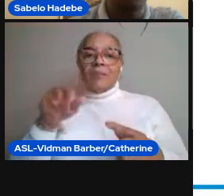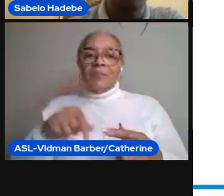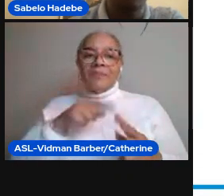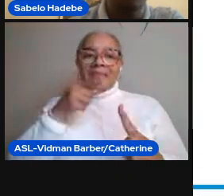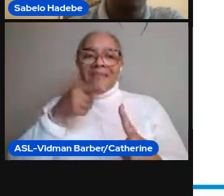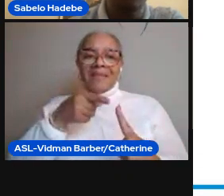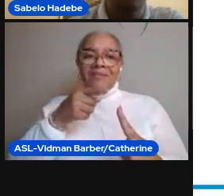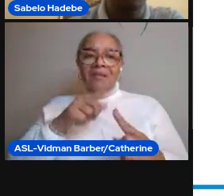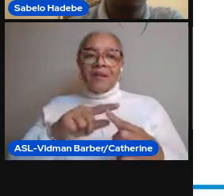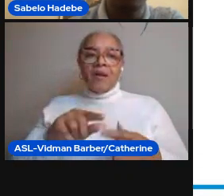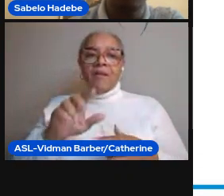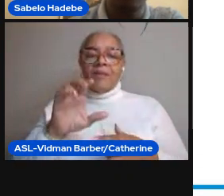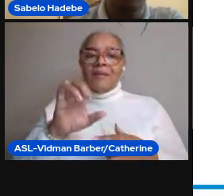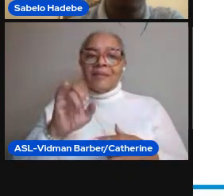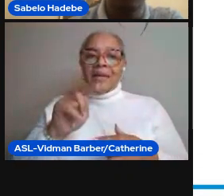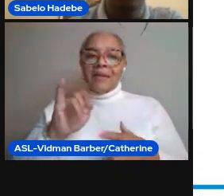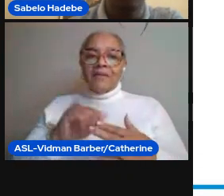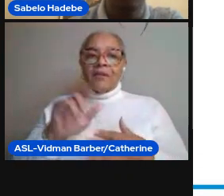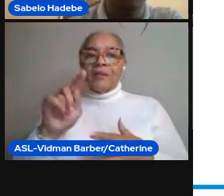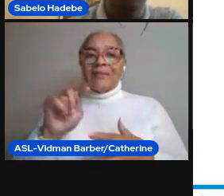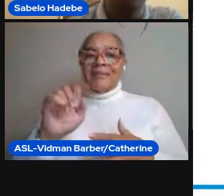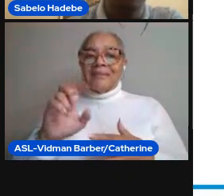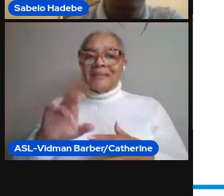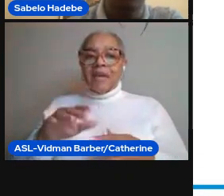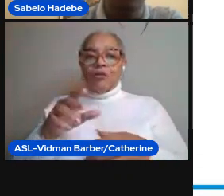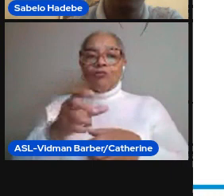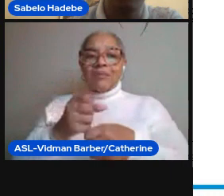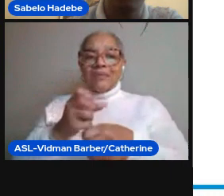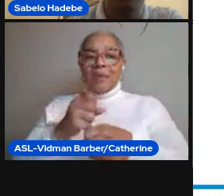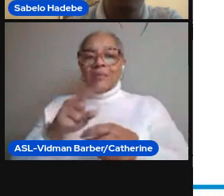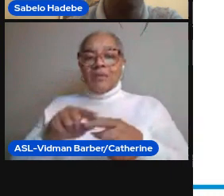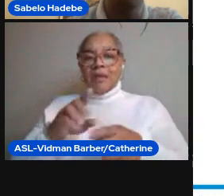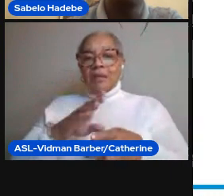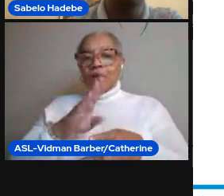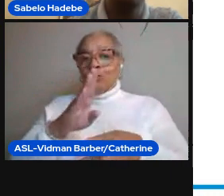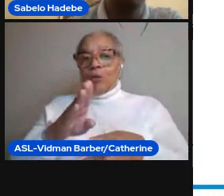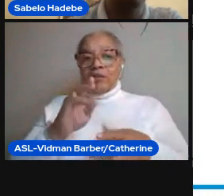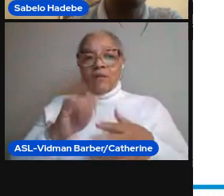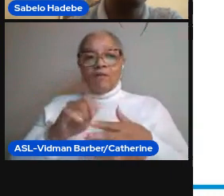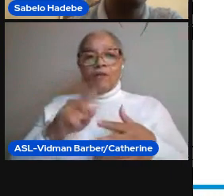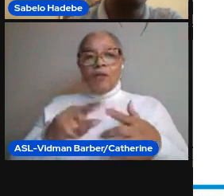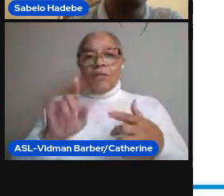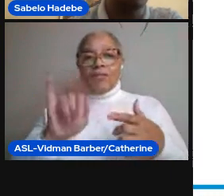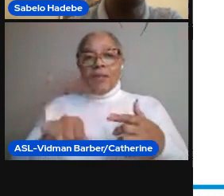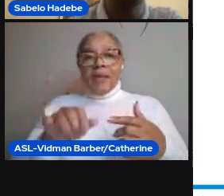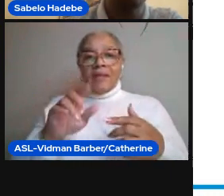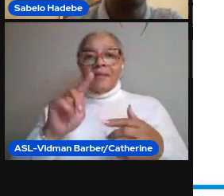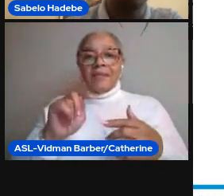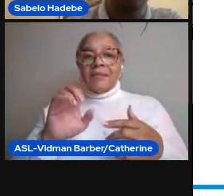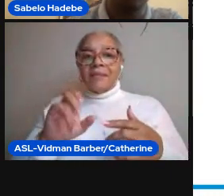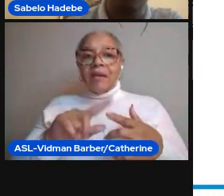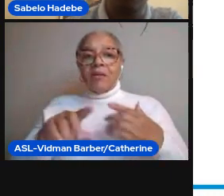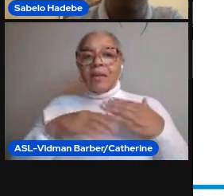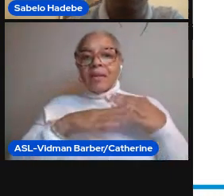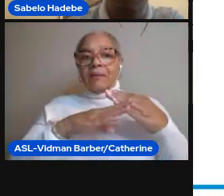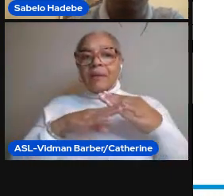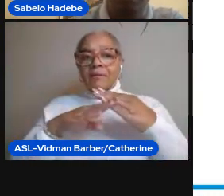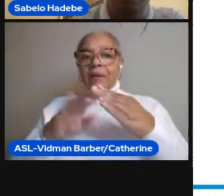synapse, so the T cell receptor interaction with an antigen-presenting cell, it can also inhibit that